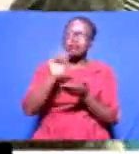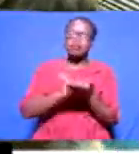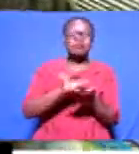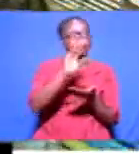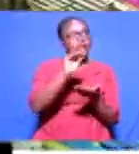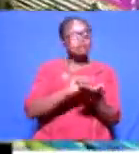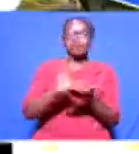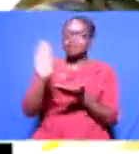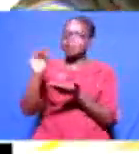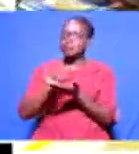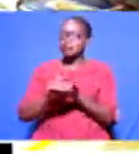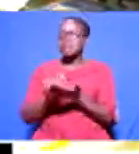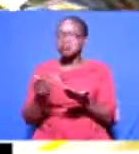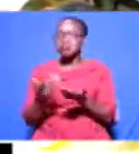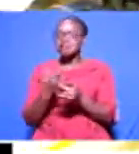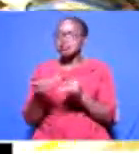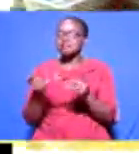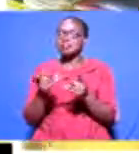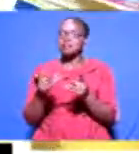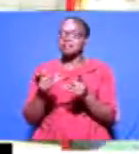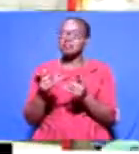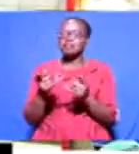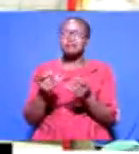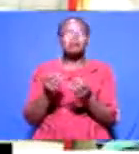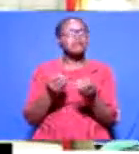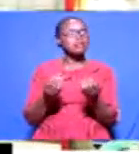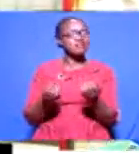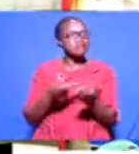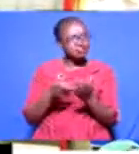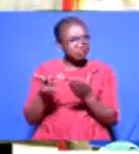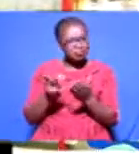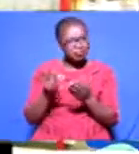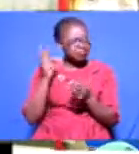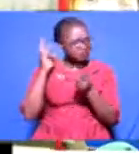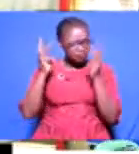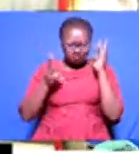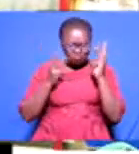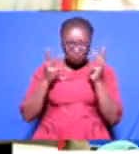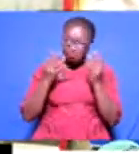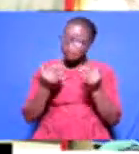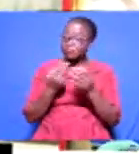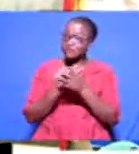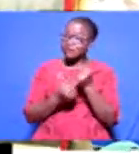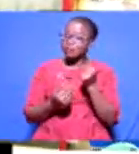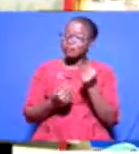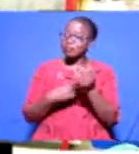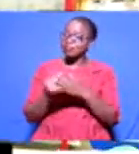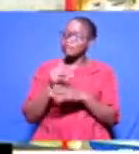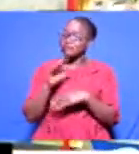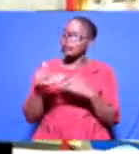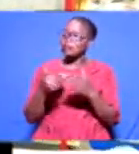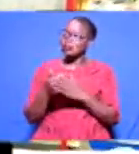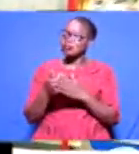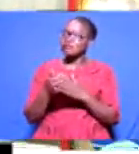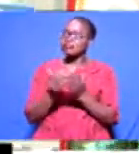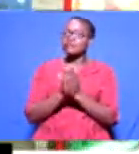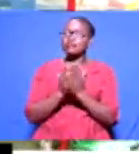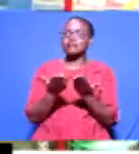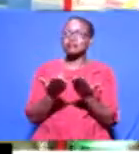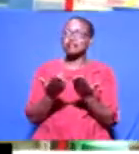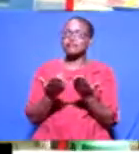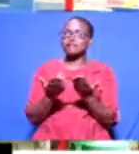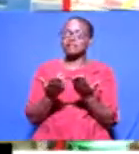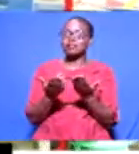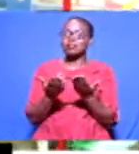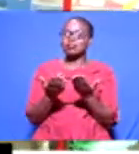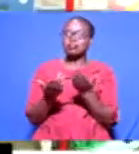But for many, the cost of education material is now worrying. So this is a double because I've been buying here all my vitabu zangu zote wananunua hapa. So if you